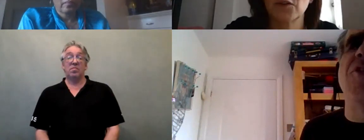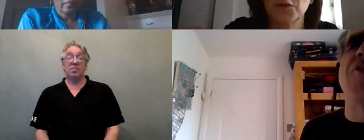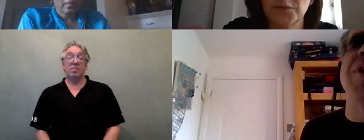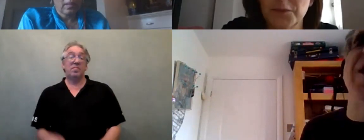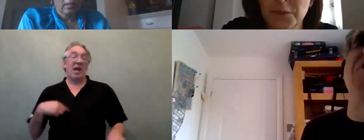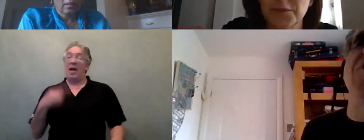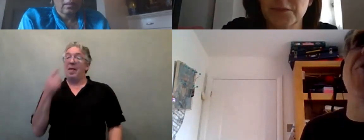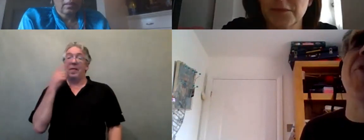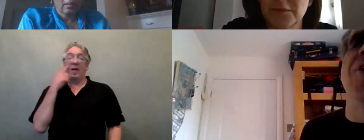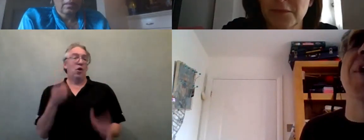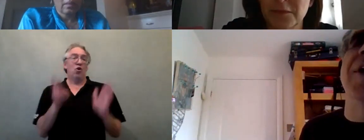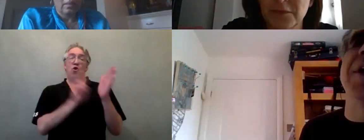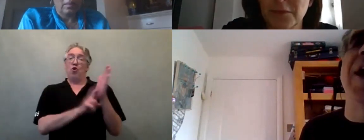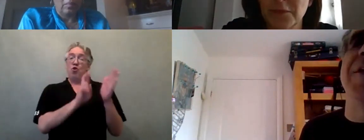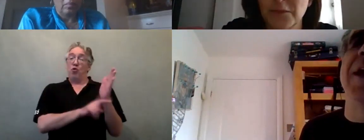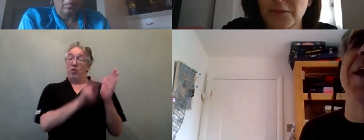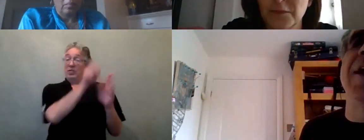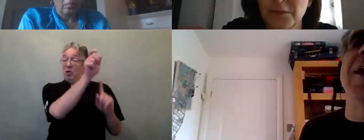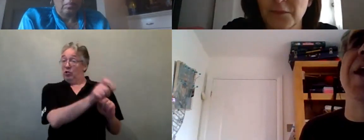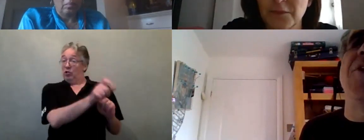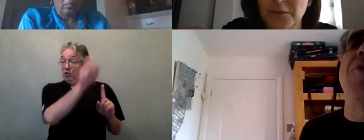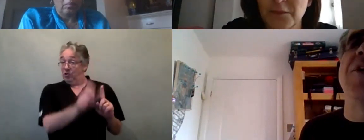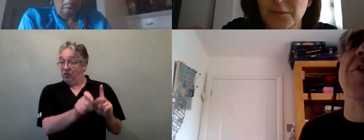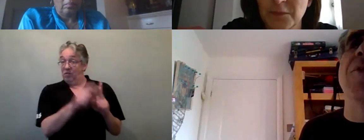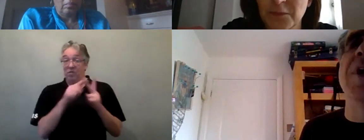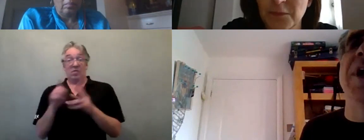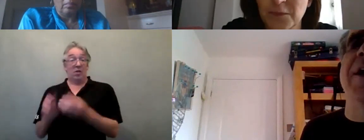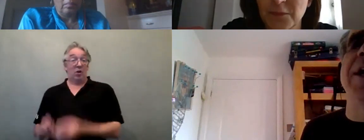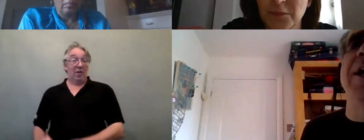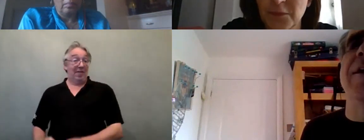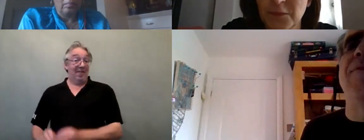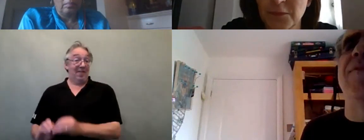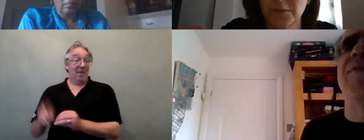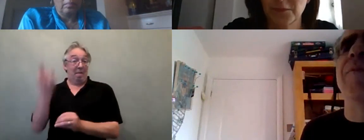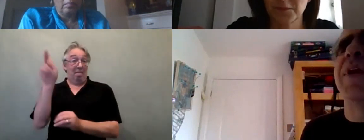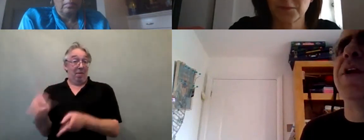researchers to create solutions, I think is critical. And I